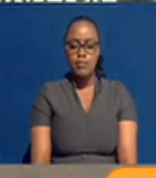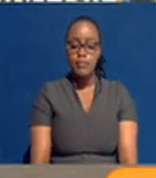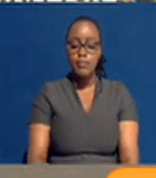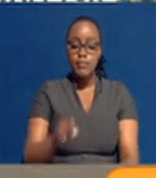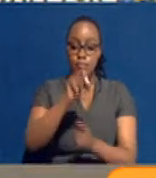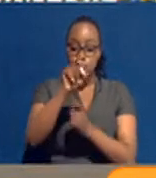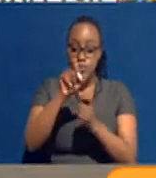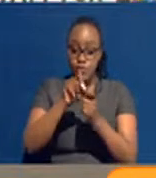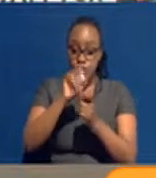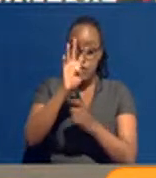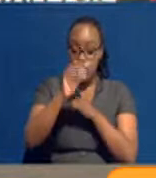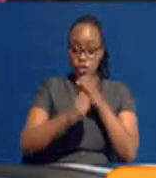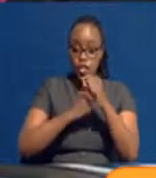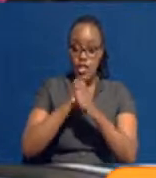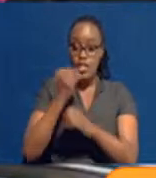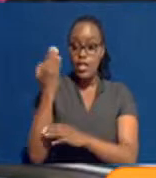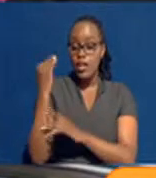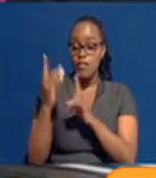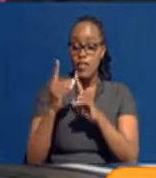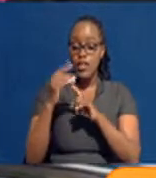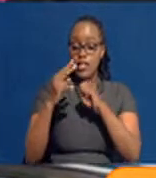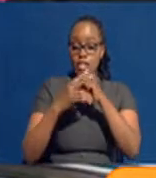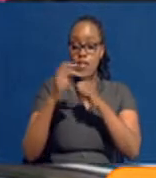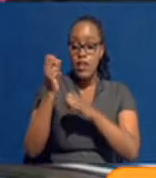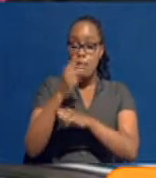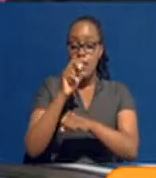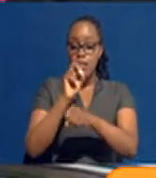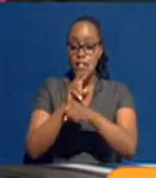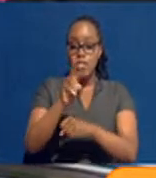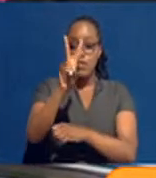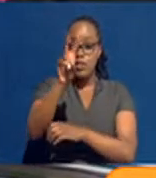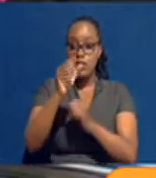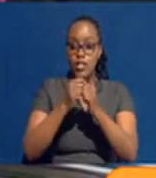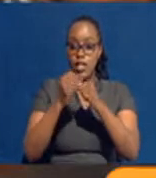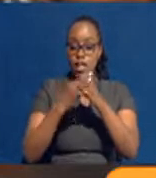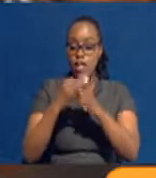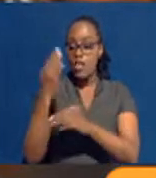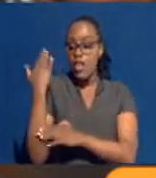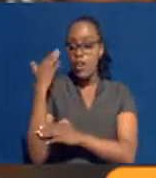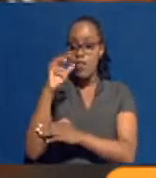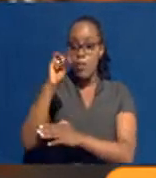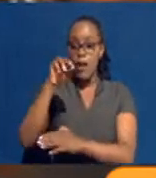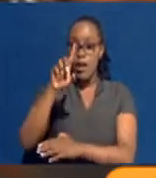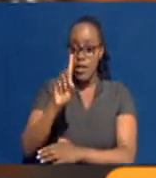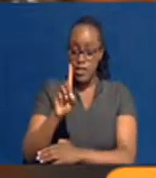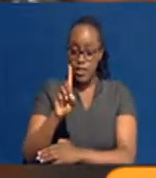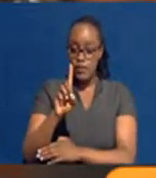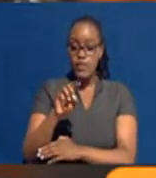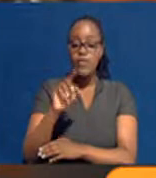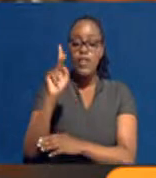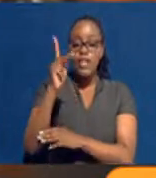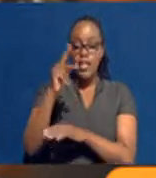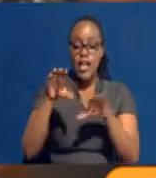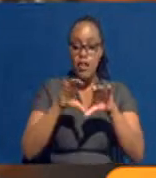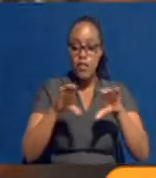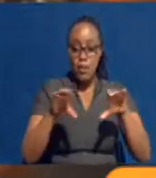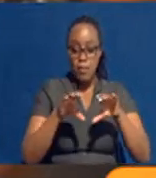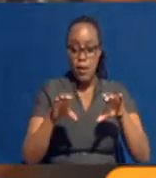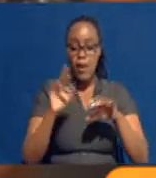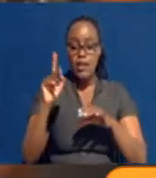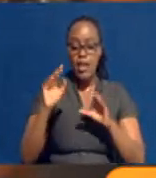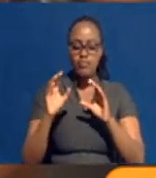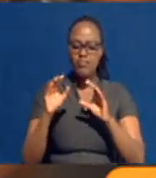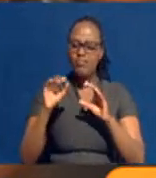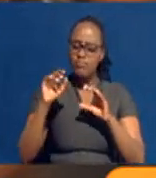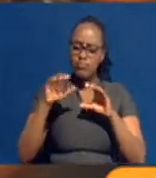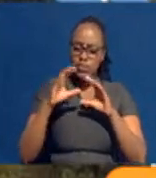Exactly 4 years ago, on the 7th of December 2018, the then managing director of the Kenya Pipeline Company, Joe Tsang, was